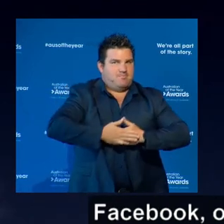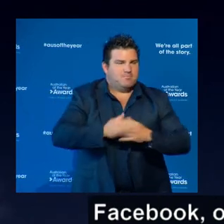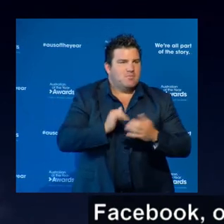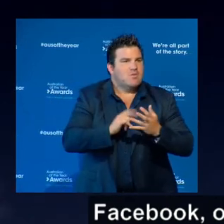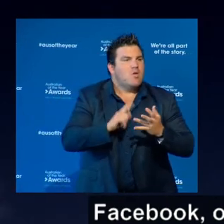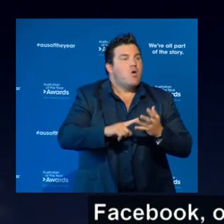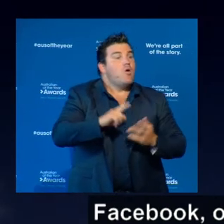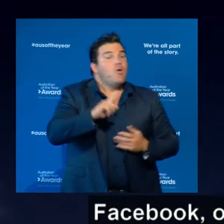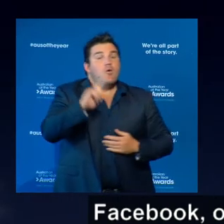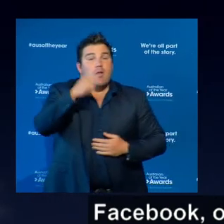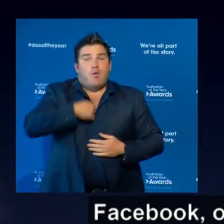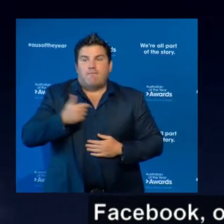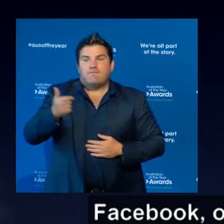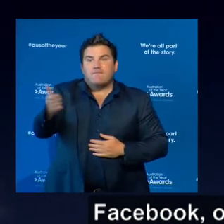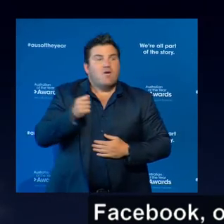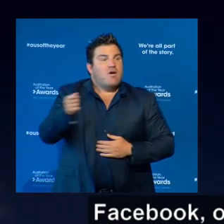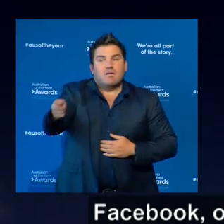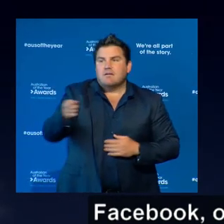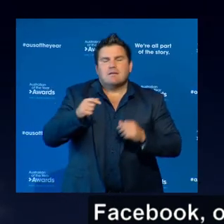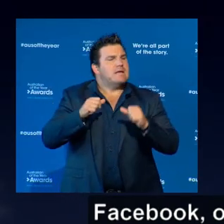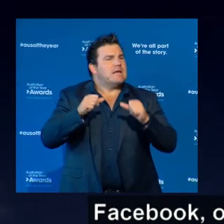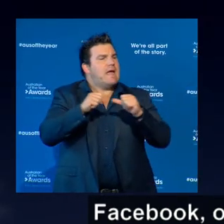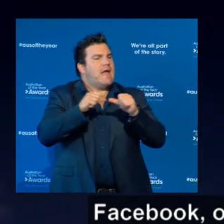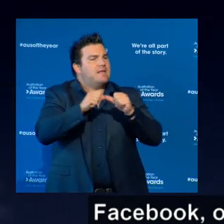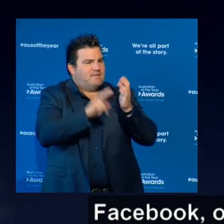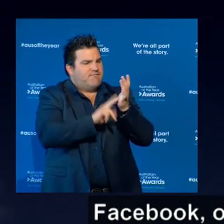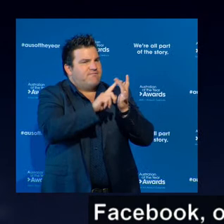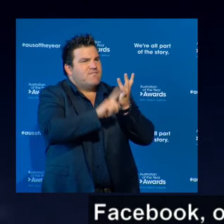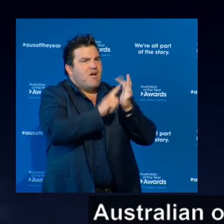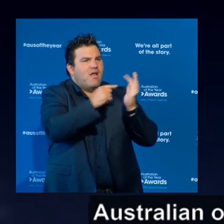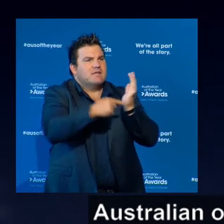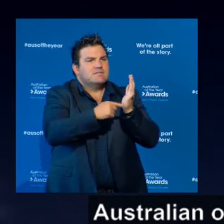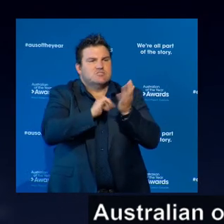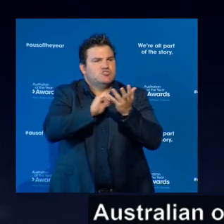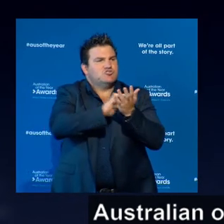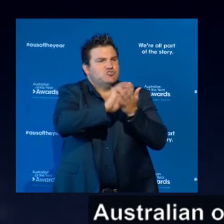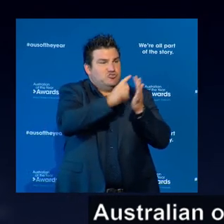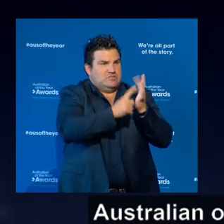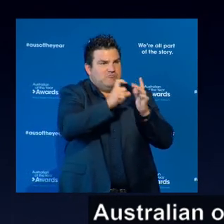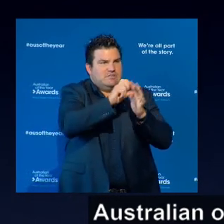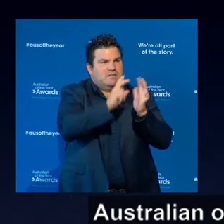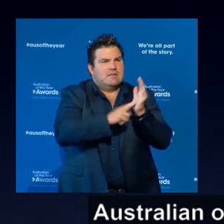to invite to the stage Auntie Violet Sheridan to welcome us to country.